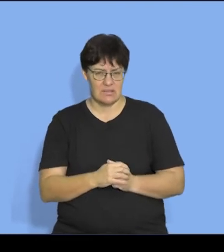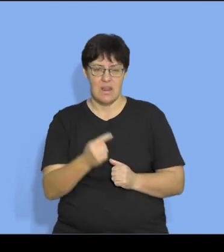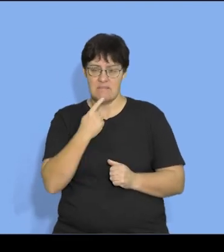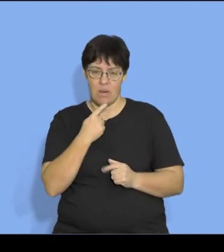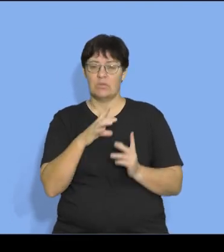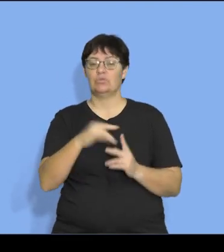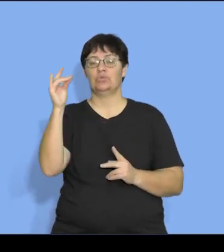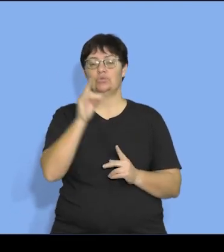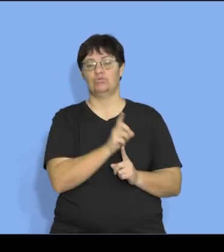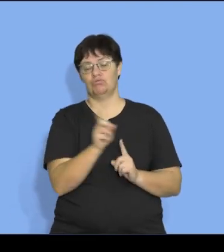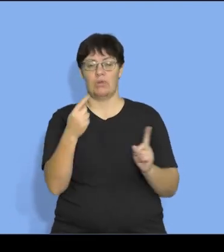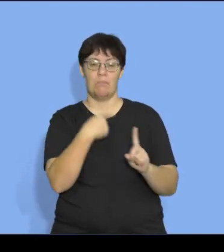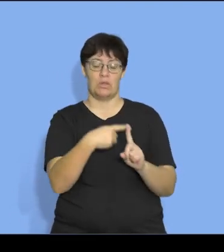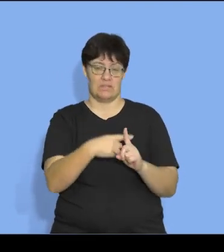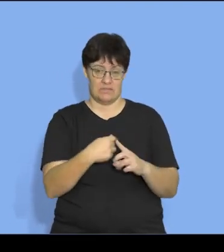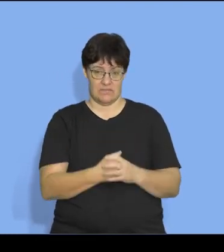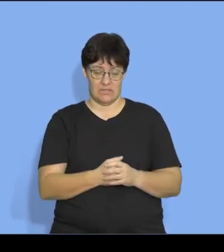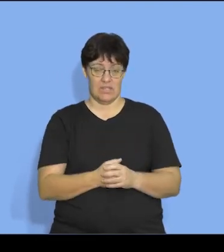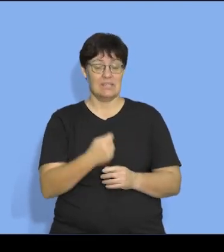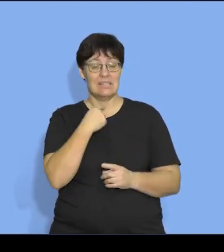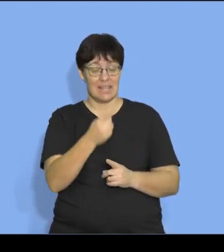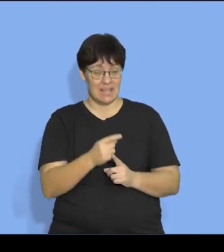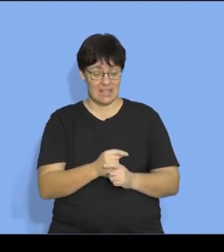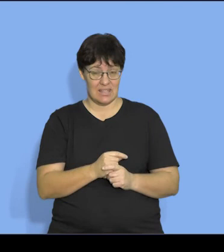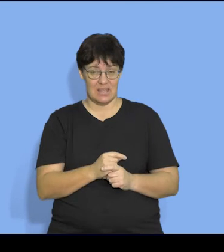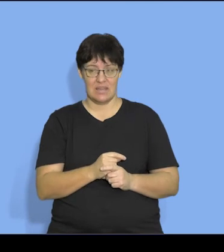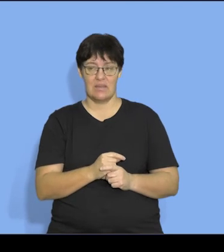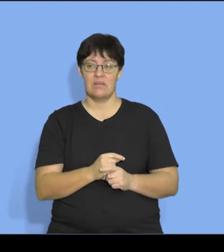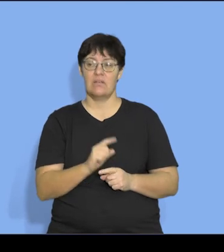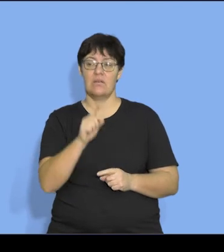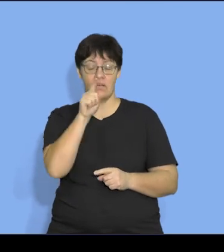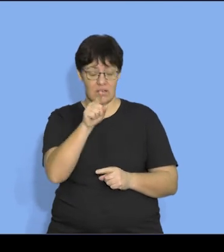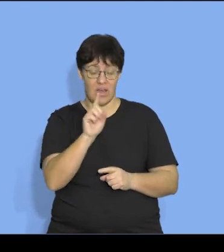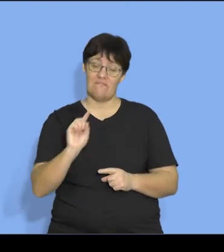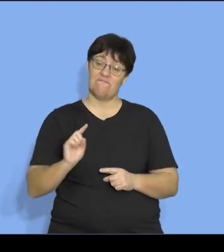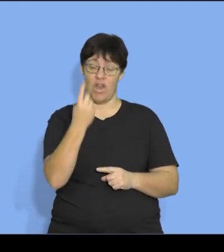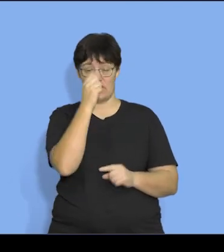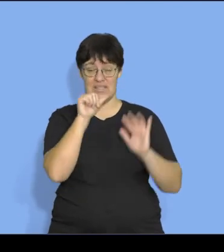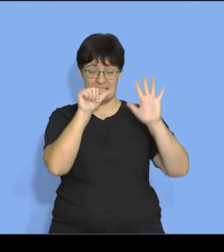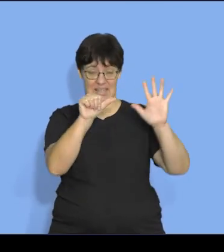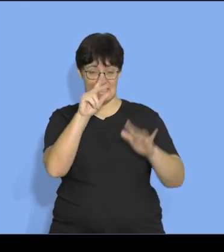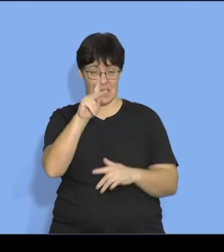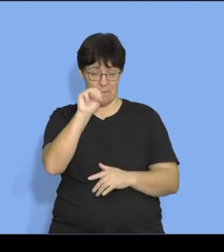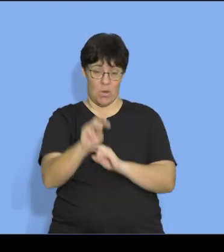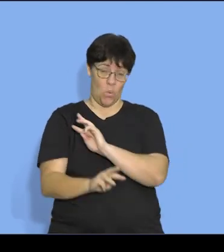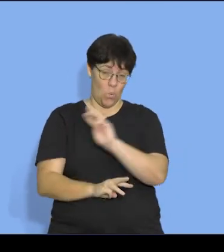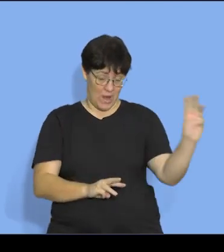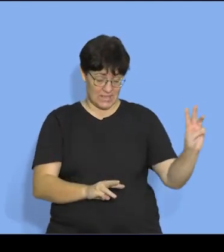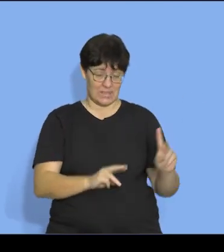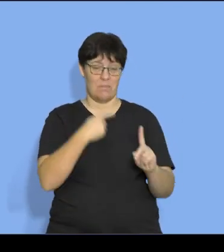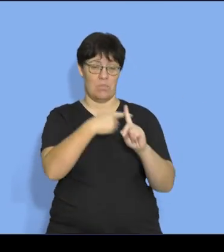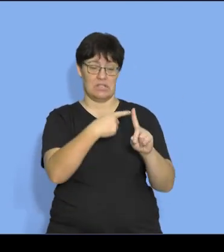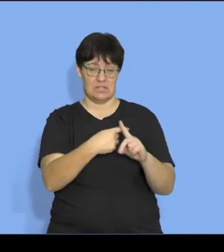need to choose a direction as positive. I said to you just now, we'll take original direction as